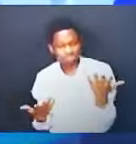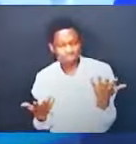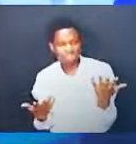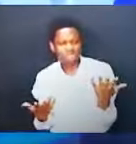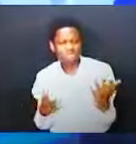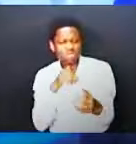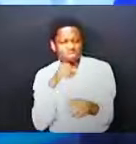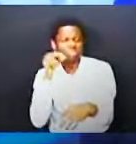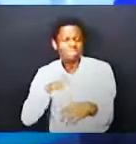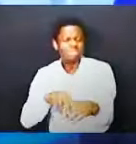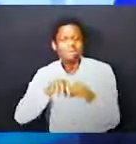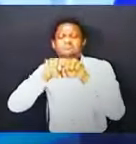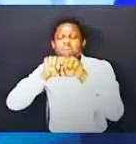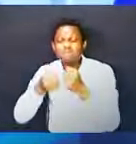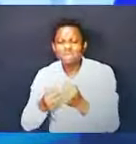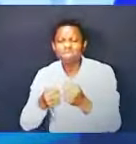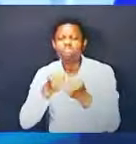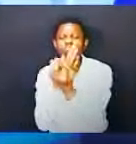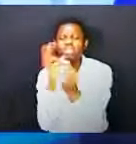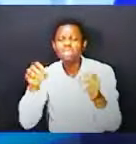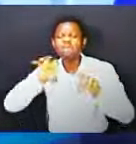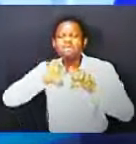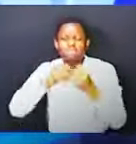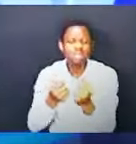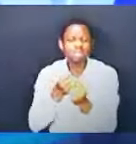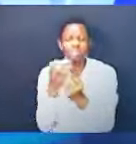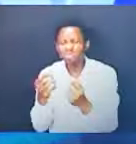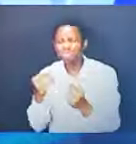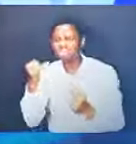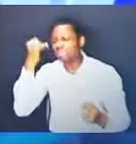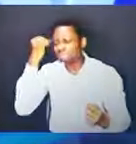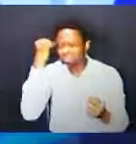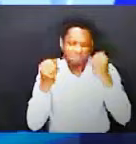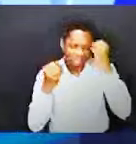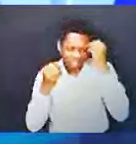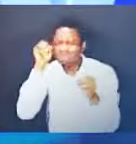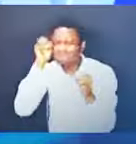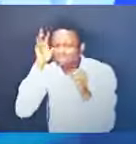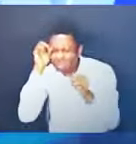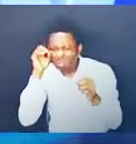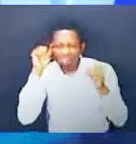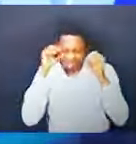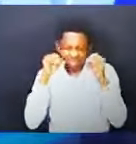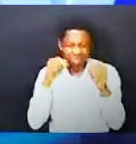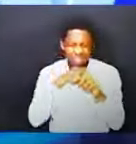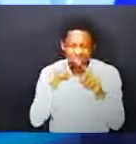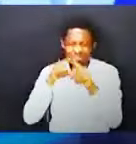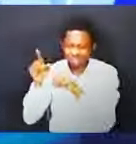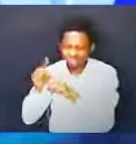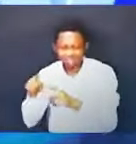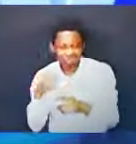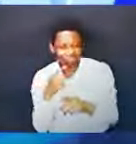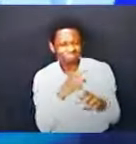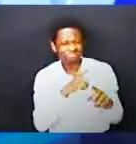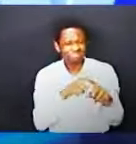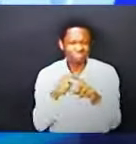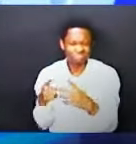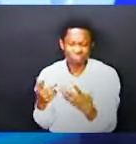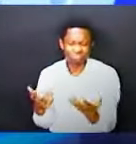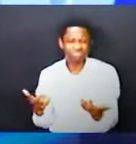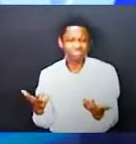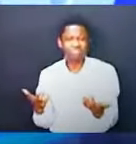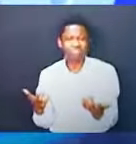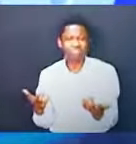us. All we need to know is to, that's what the Bible says, that seek ye first the kingdom of